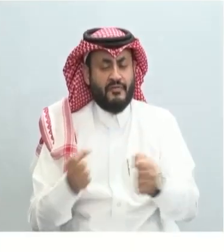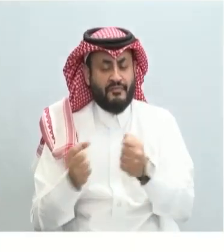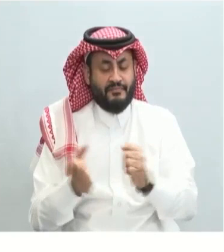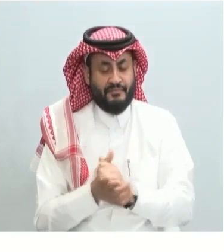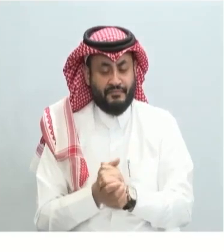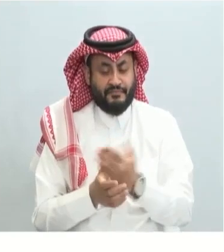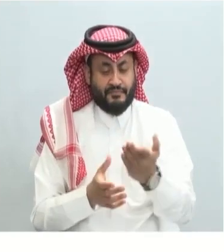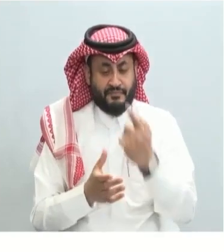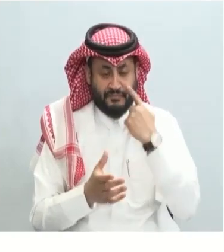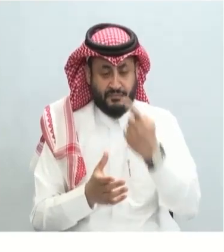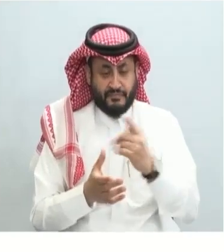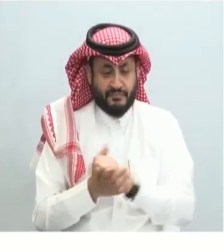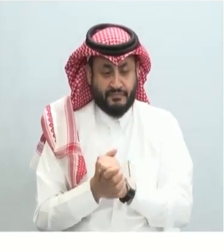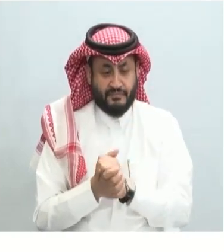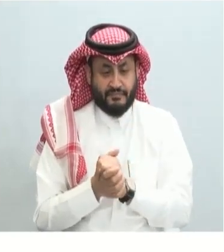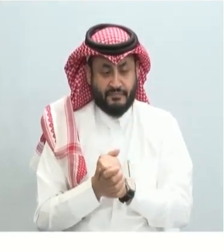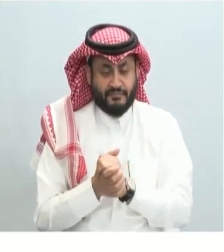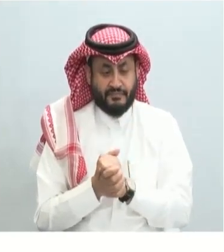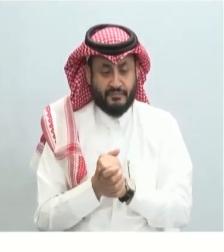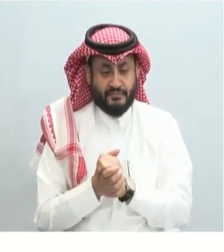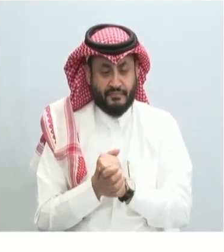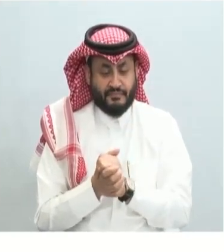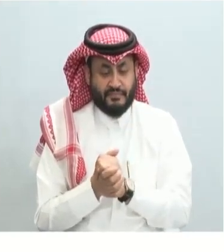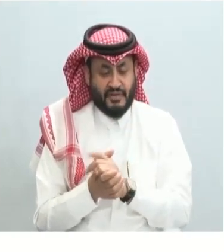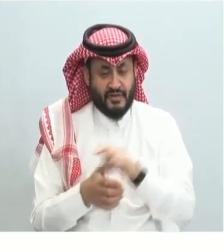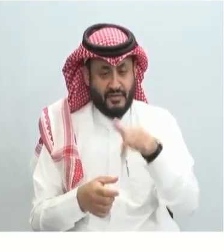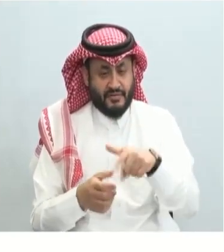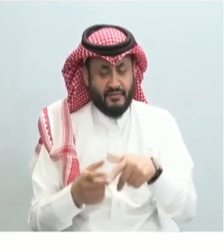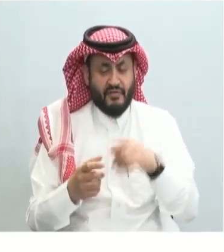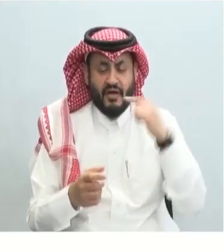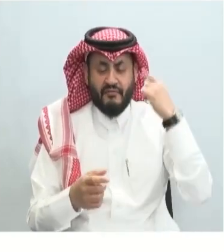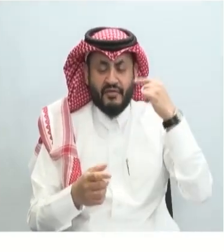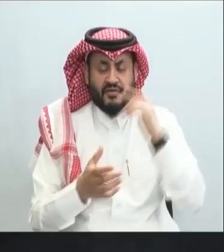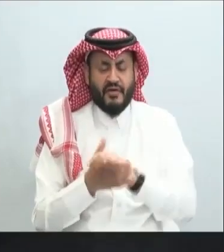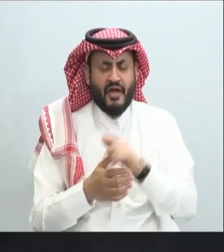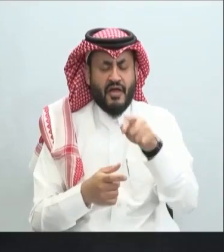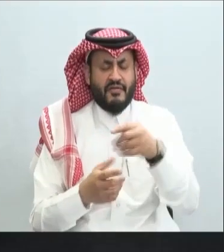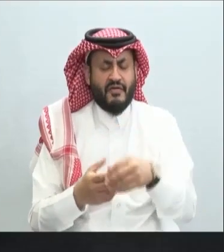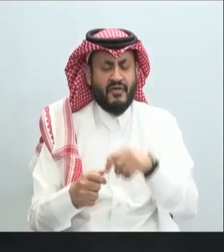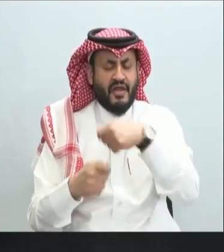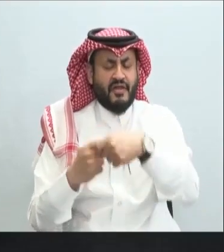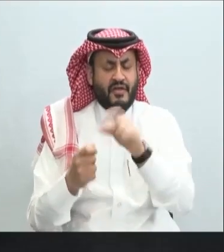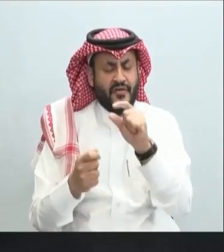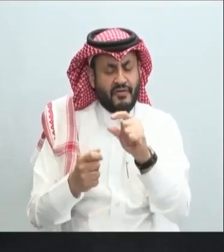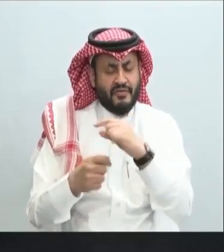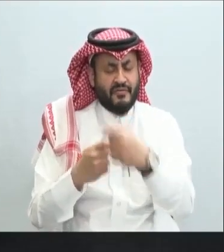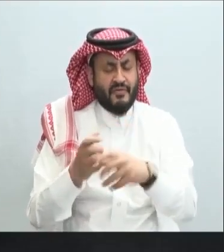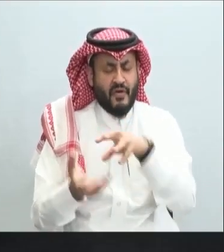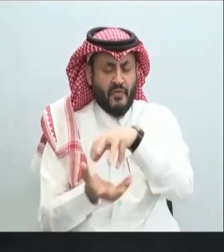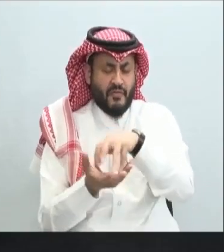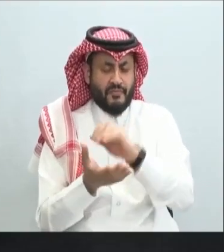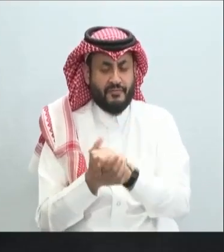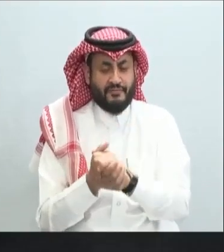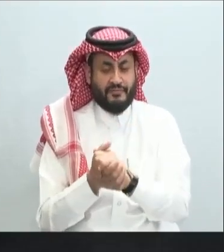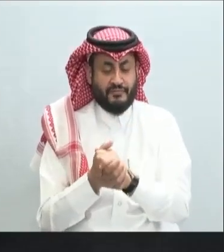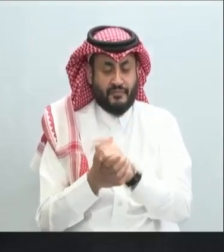and pass the potato. So we said in this lesson, imagine that you have a small potato or small ball, and